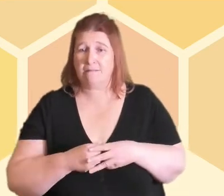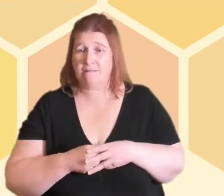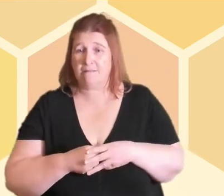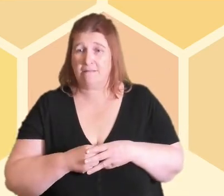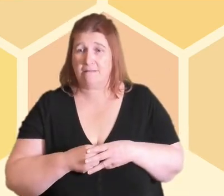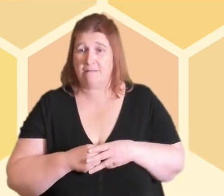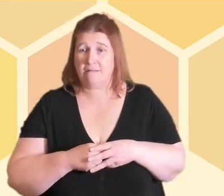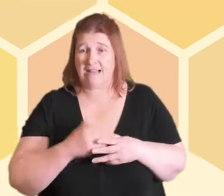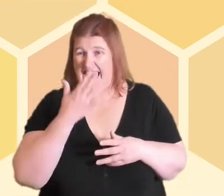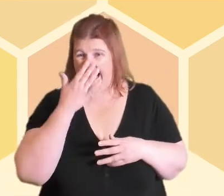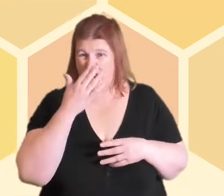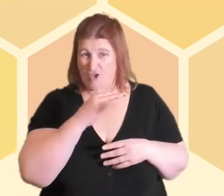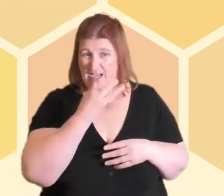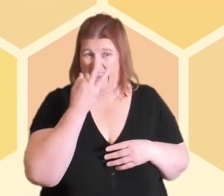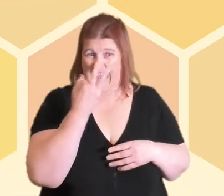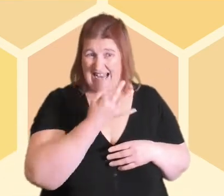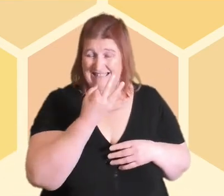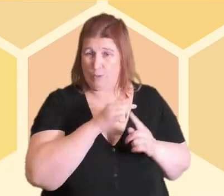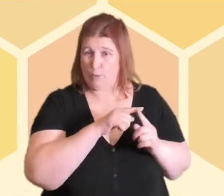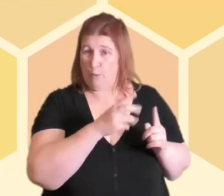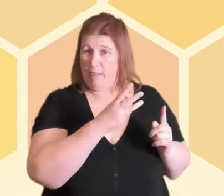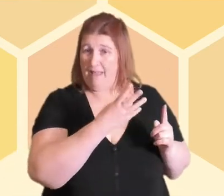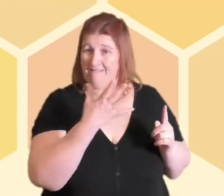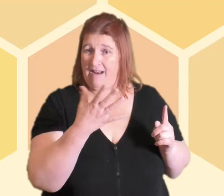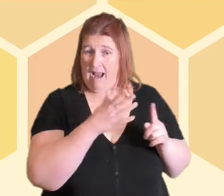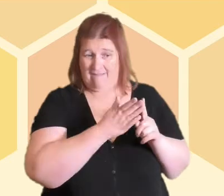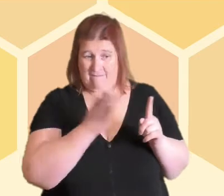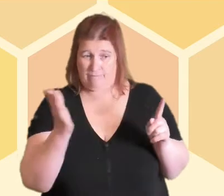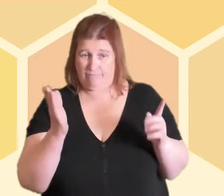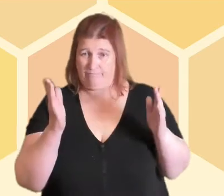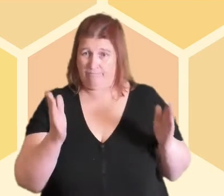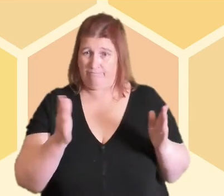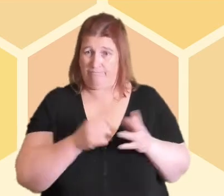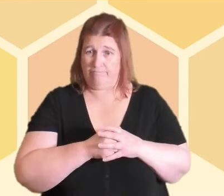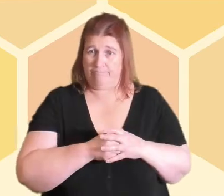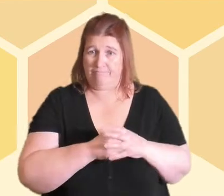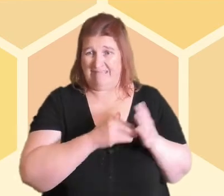between the ages of 18 to 35 years.